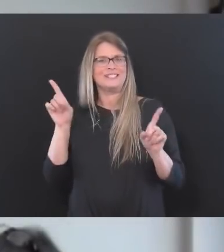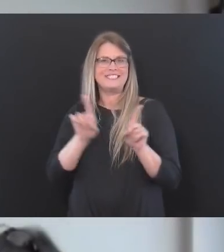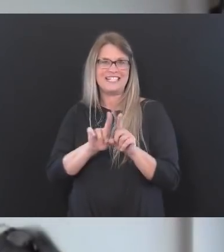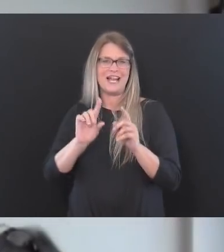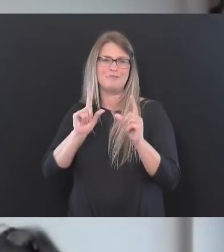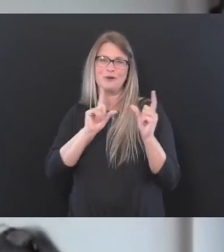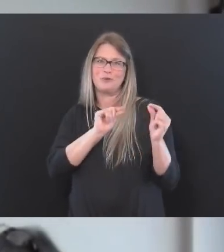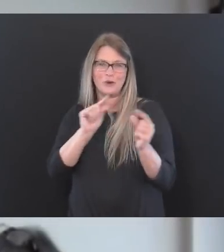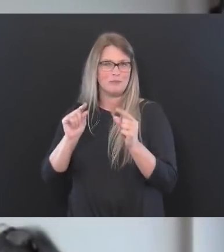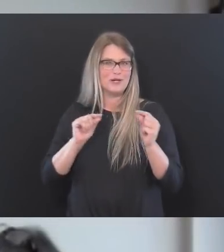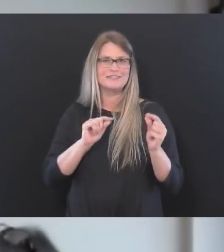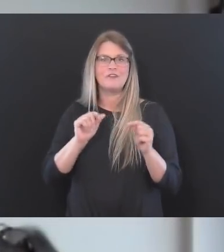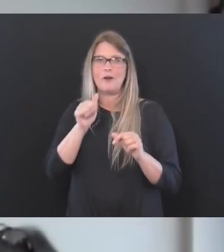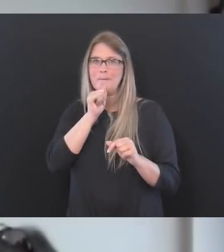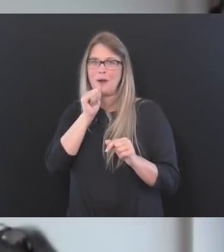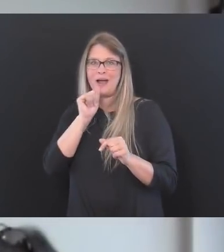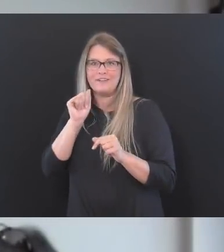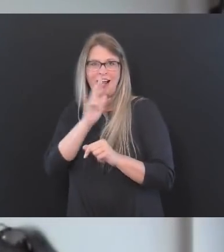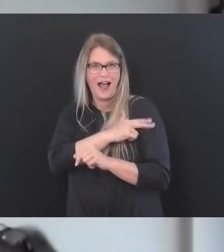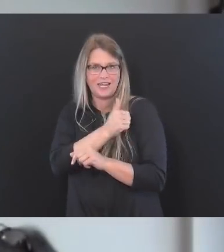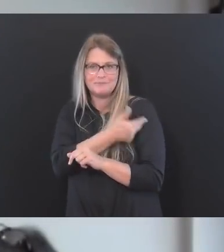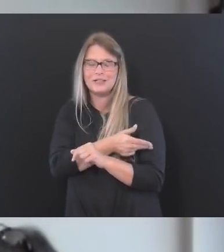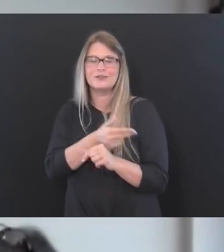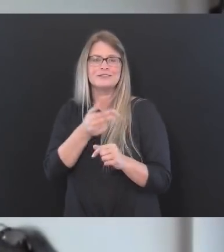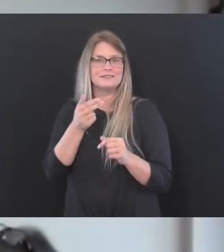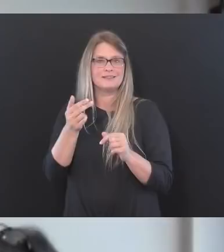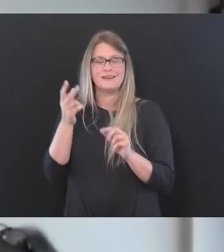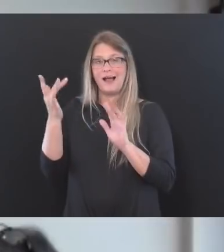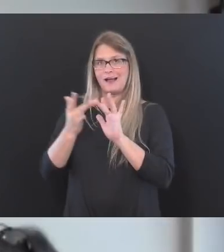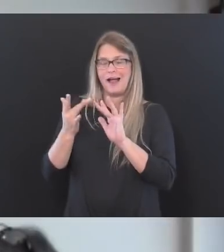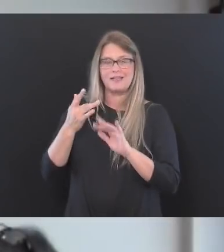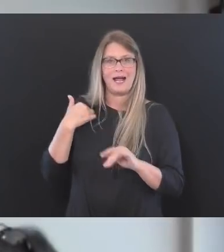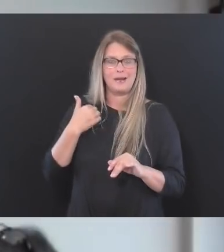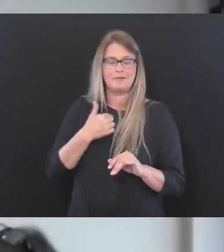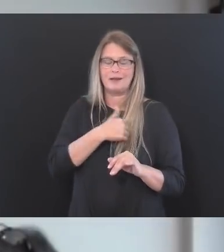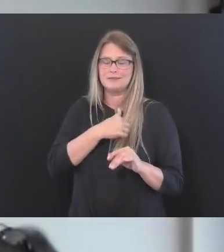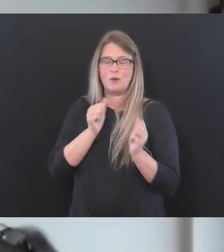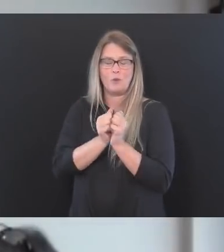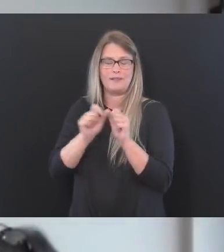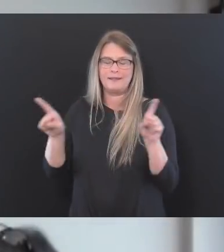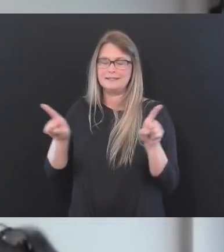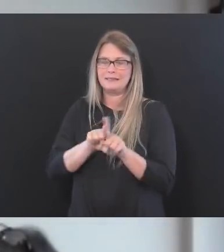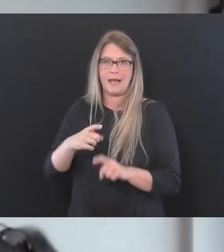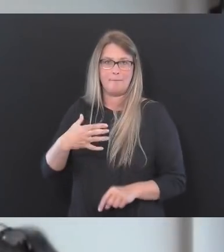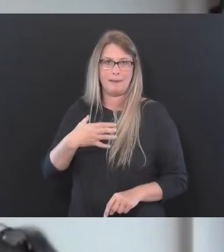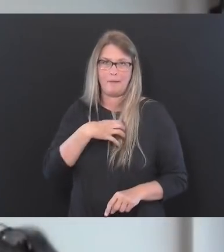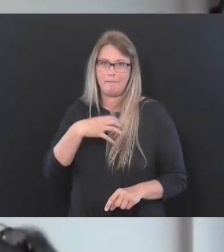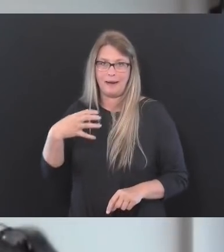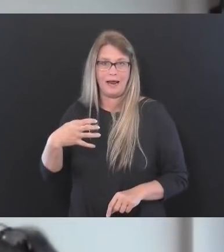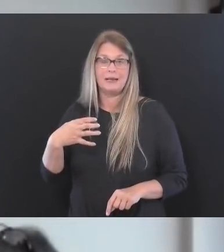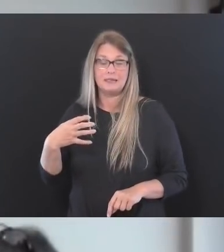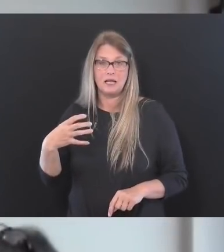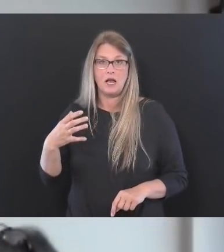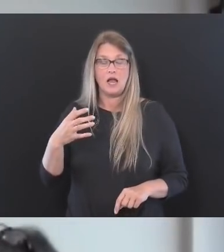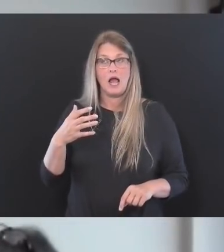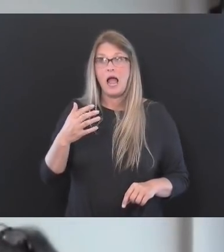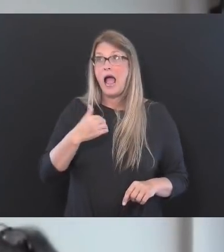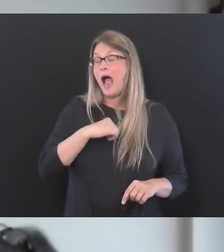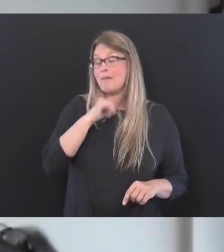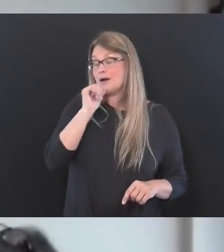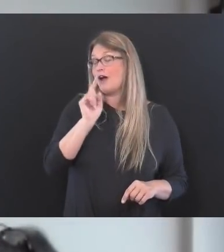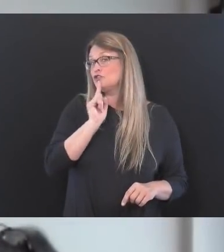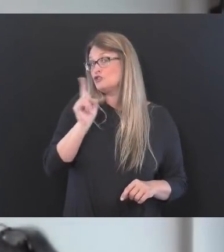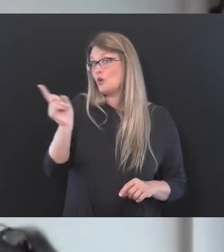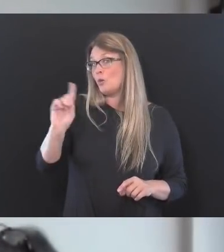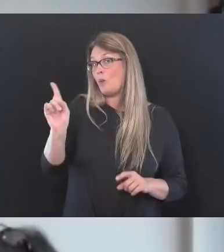private sector. I've had hospital administrators contact me with the exact same complaint. So I'm not sure where this is